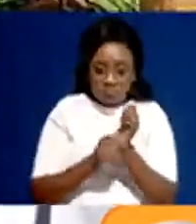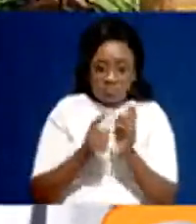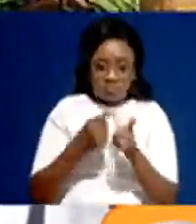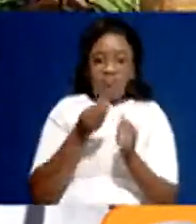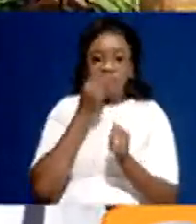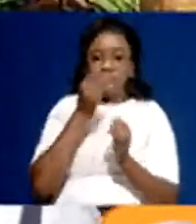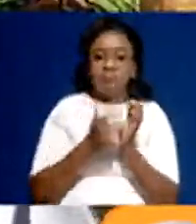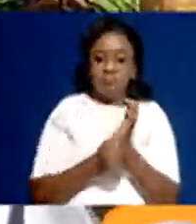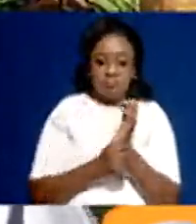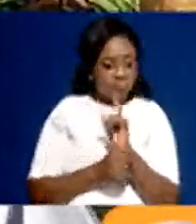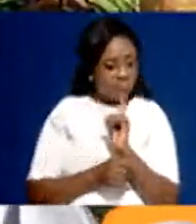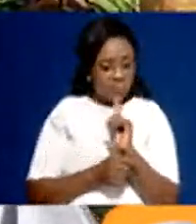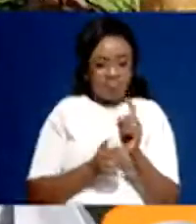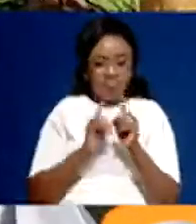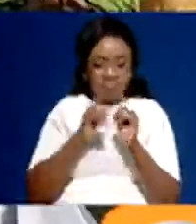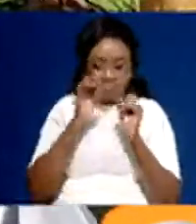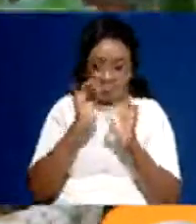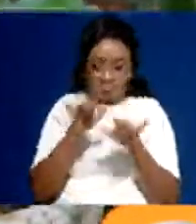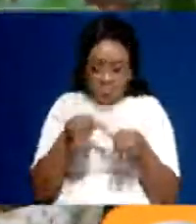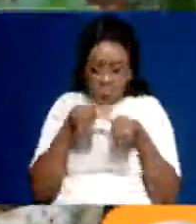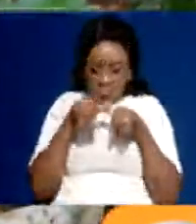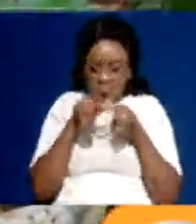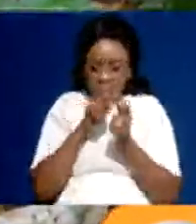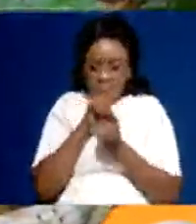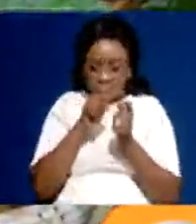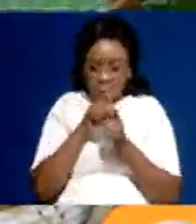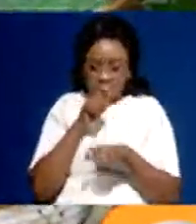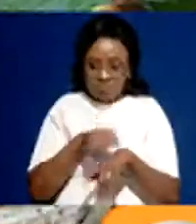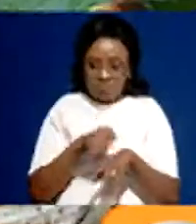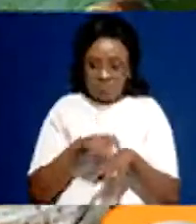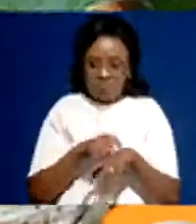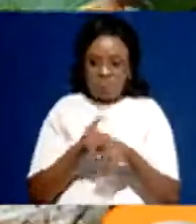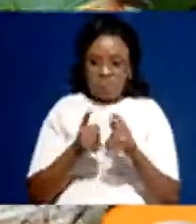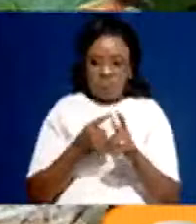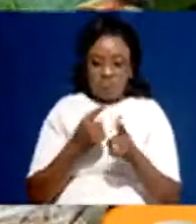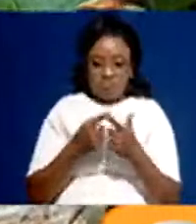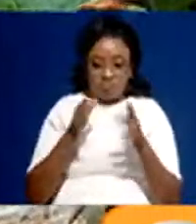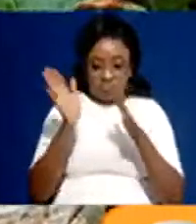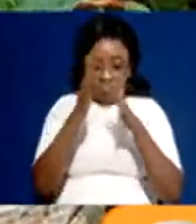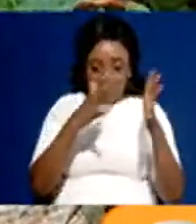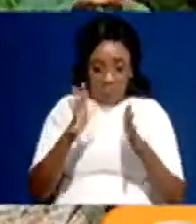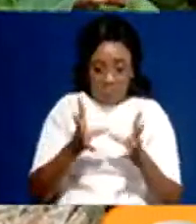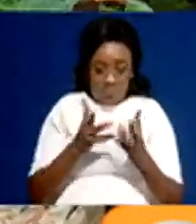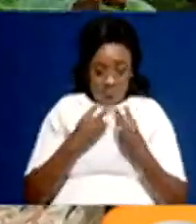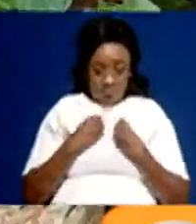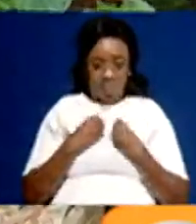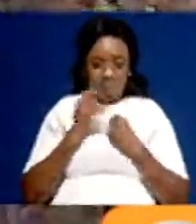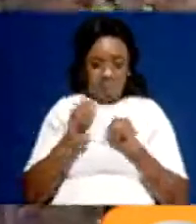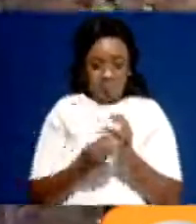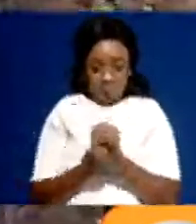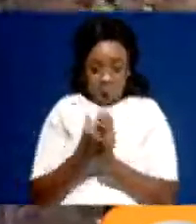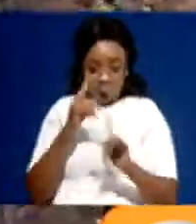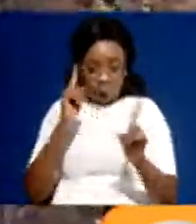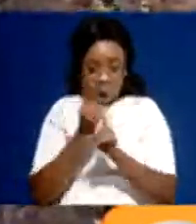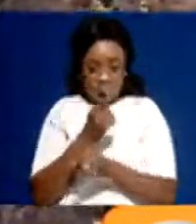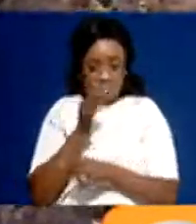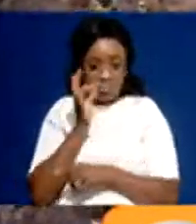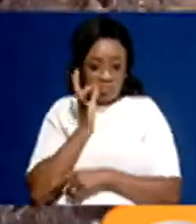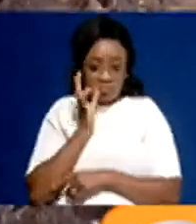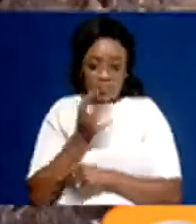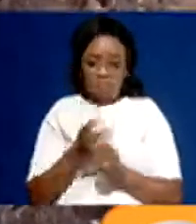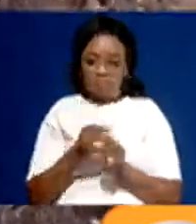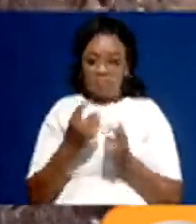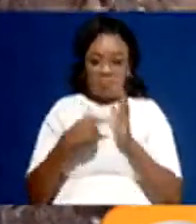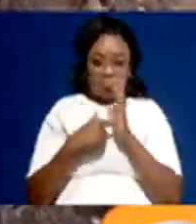that if the weather at a particular time necessitates you to grow a different crop, like a